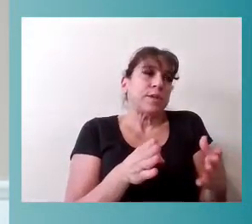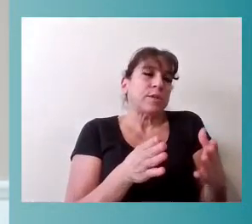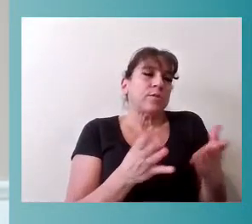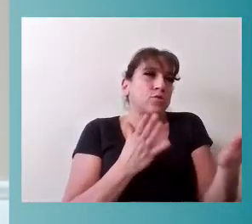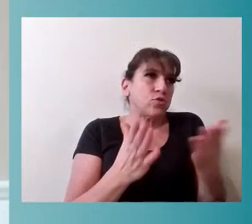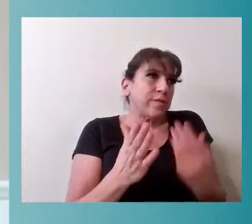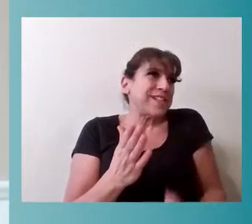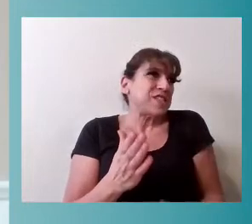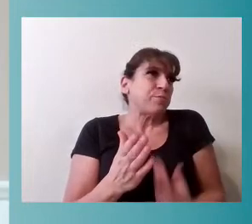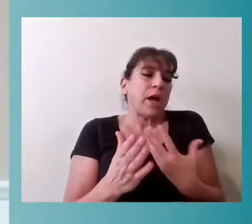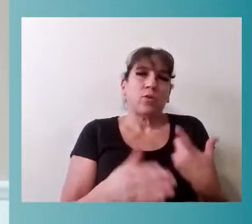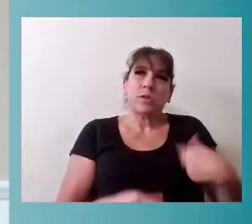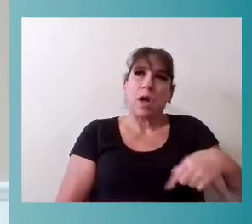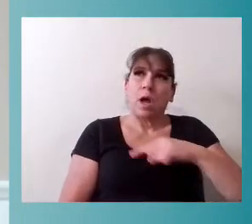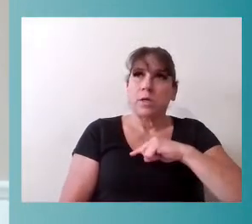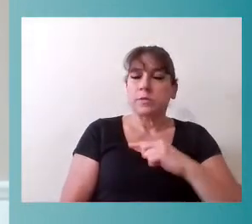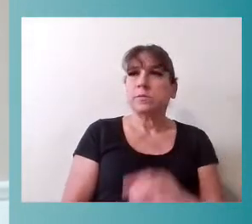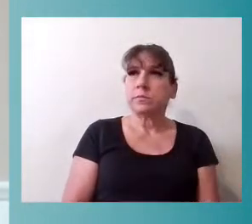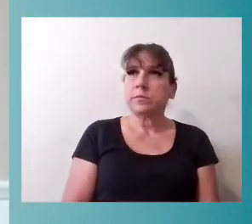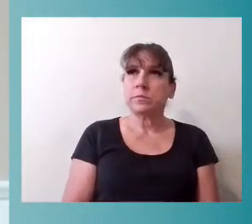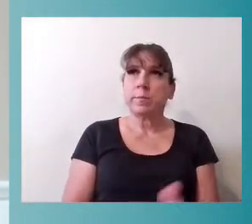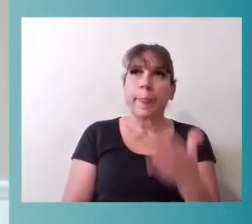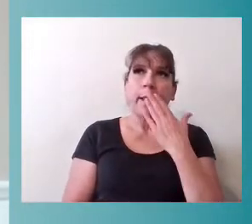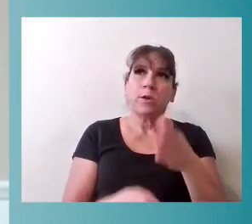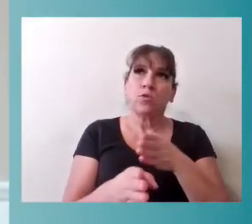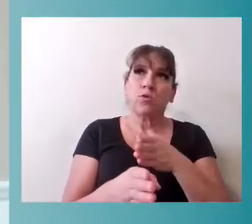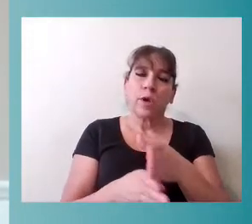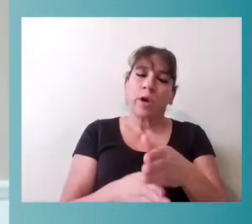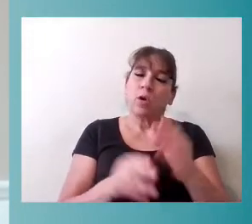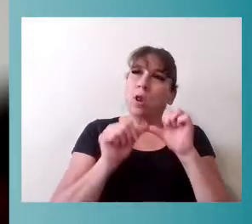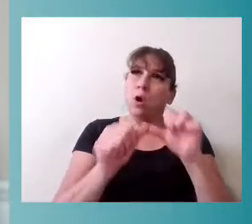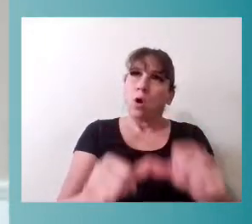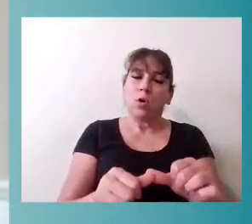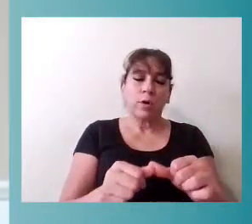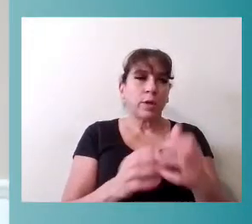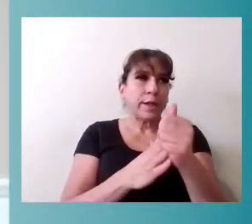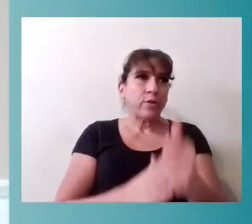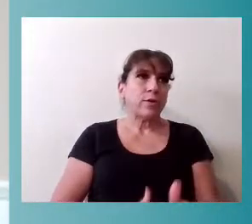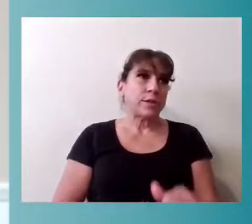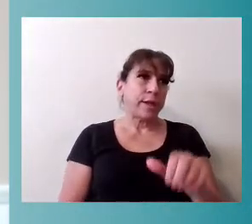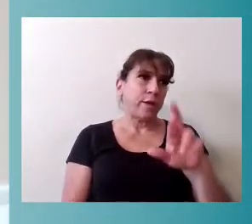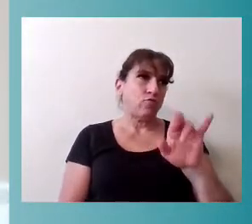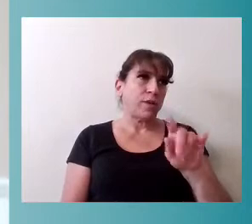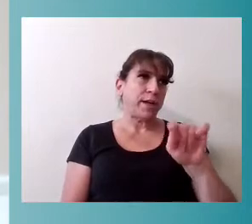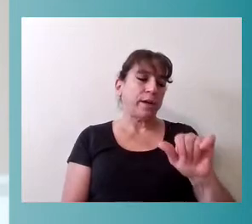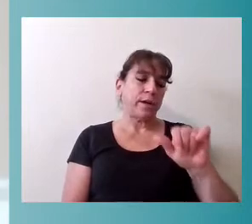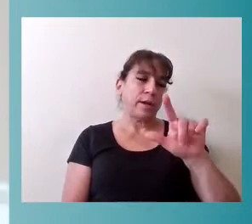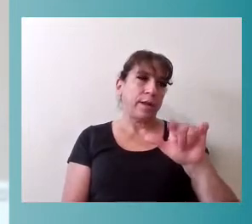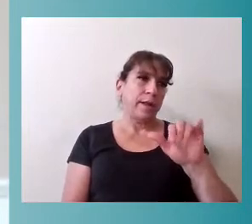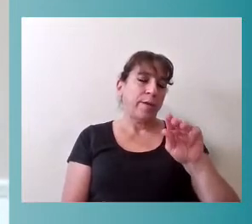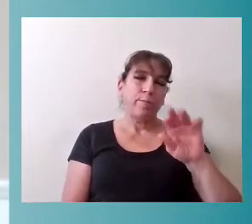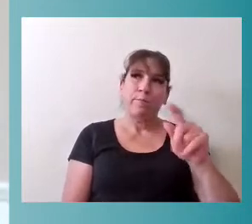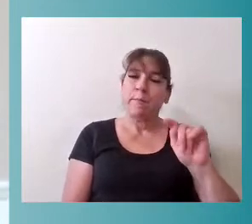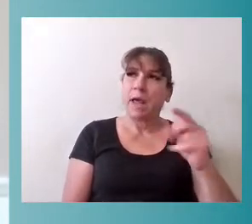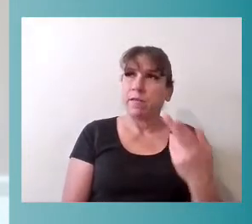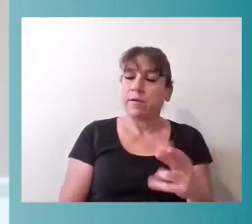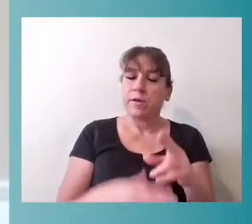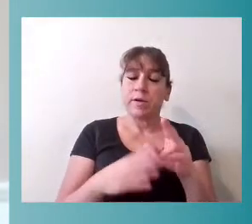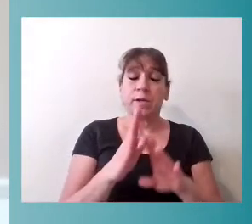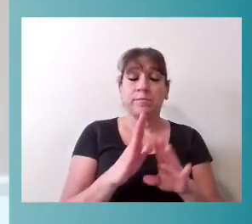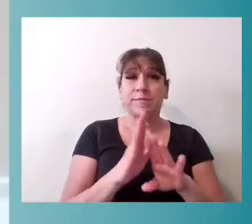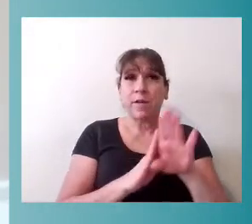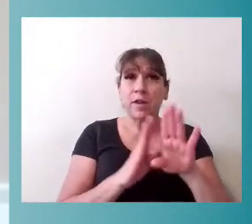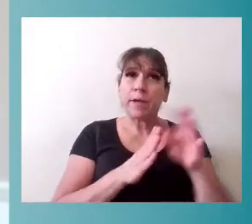all. Thanks to career-long leaders like Rita Landgraf, to emerging leaders like Ashley